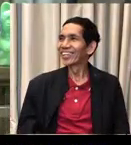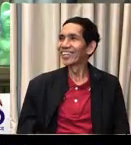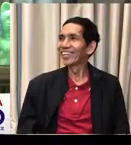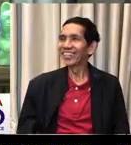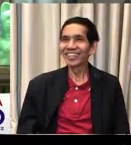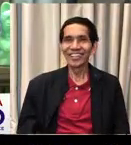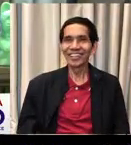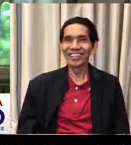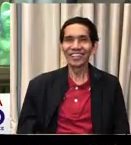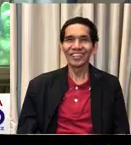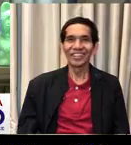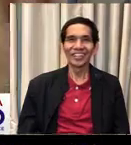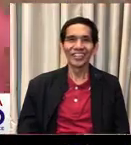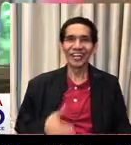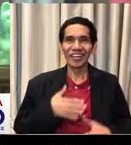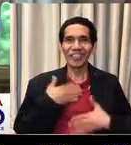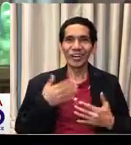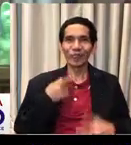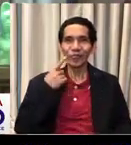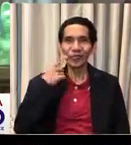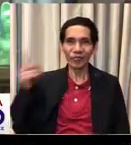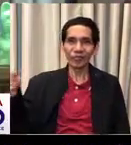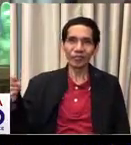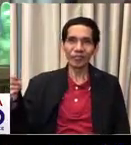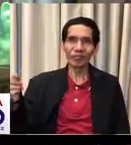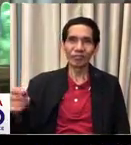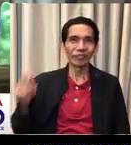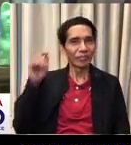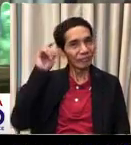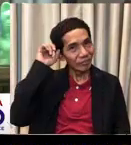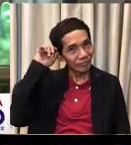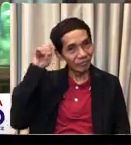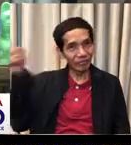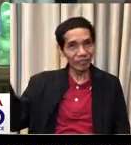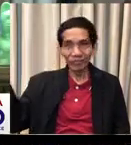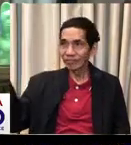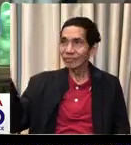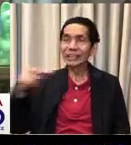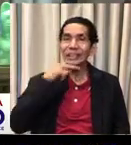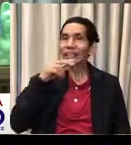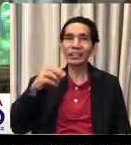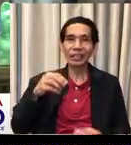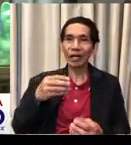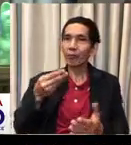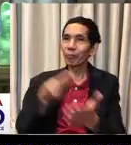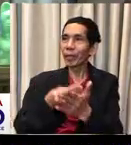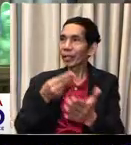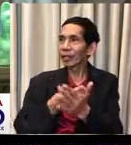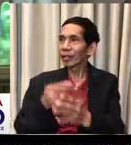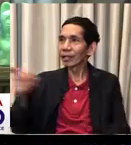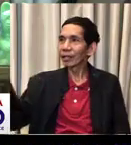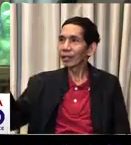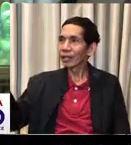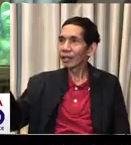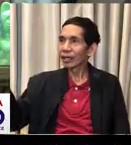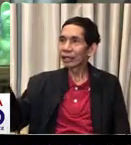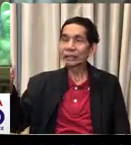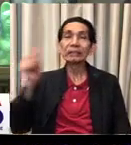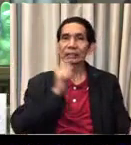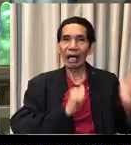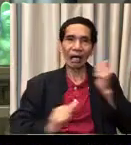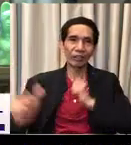Alam mo, tutuwa ako dito. Diba? Sabi ko sa inyo, it's not the amount. It's the